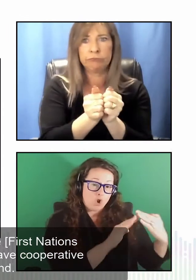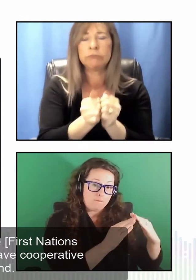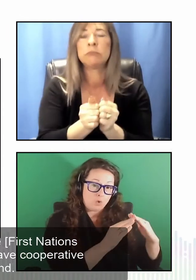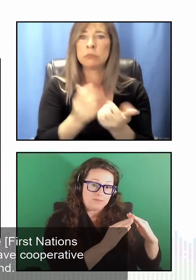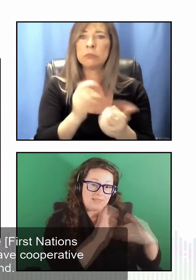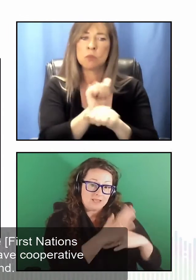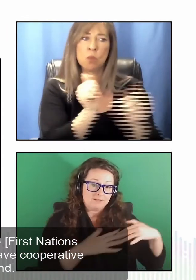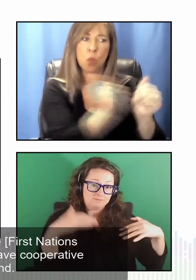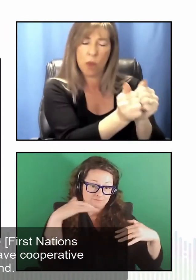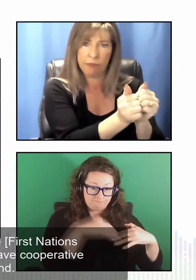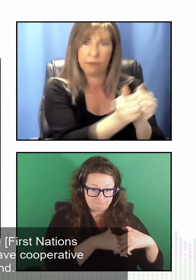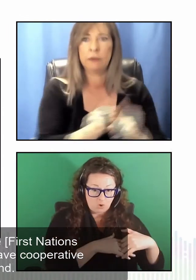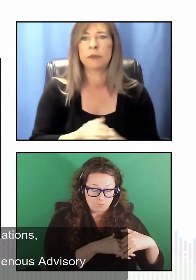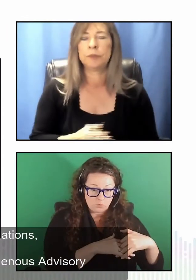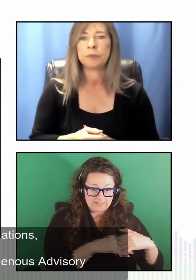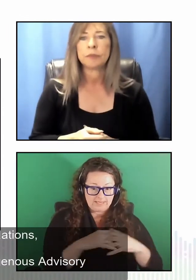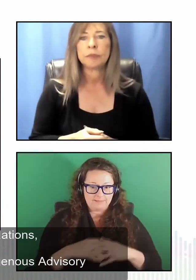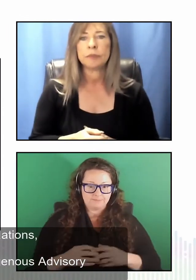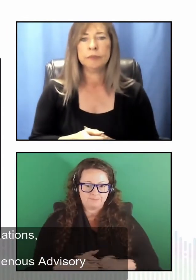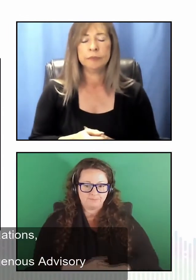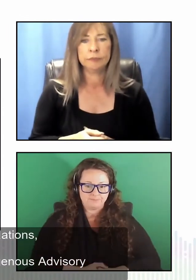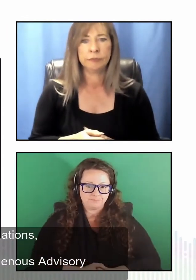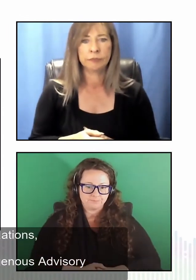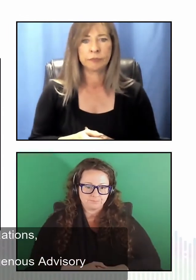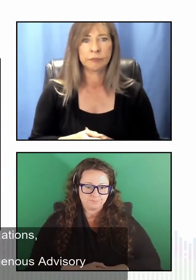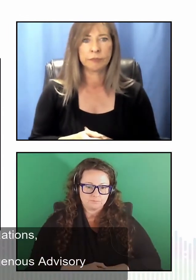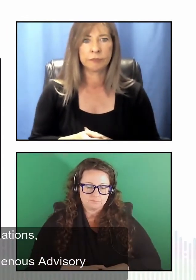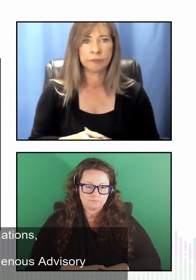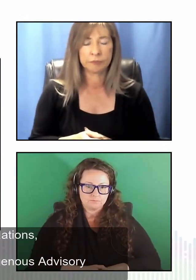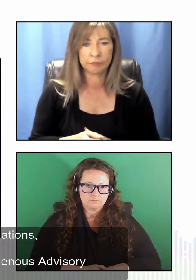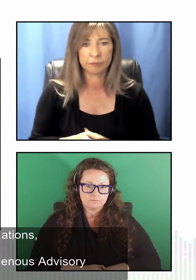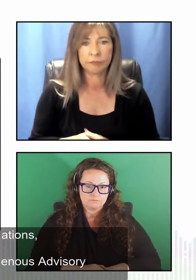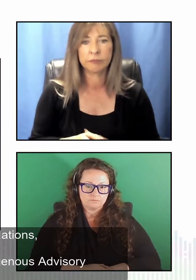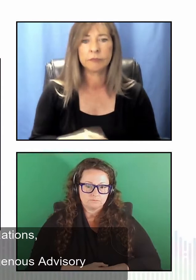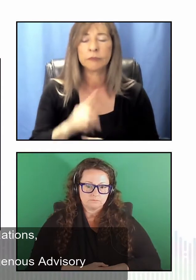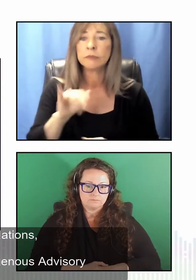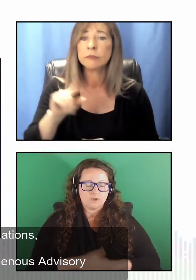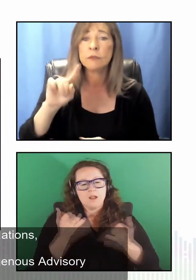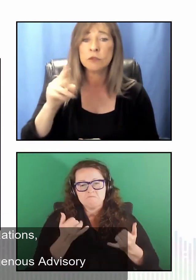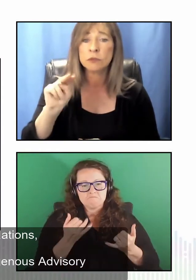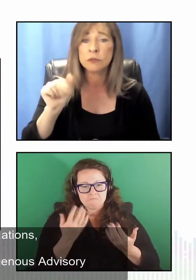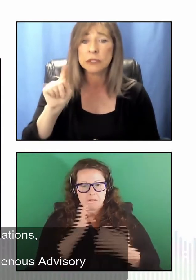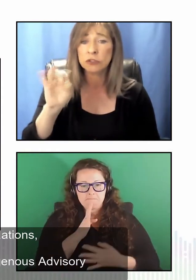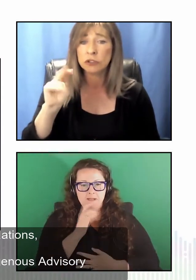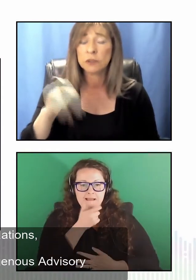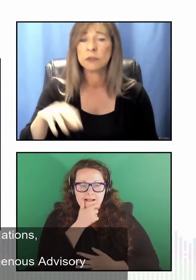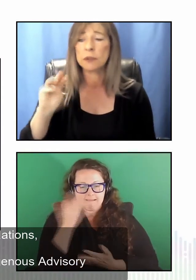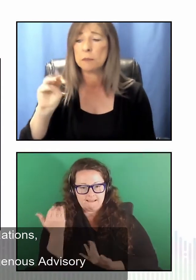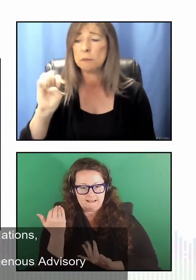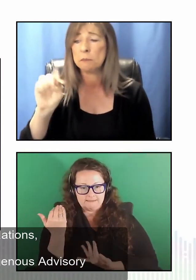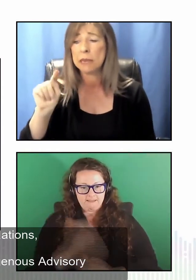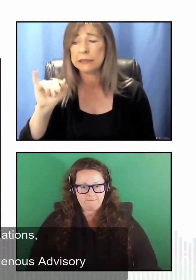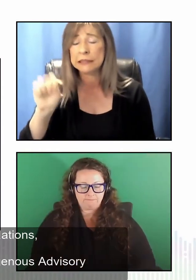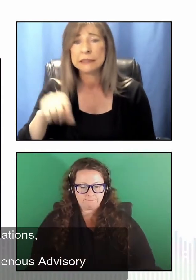them firsthand. In the context of ongoing dialogue with First Nations, Métis, and Inuit peoples, and in close